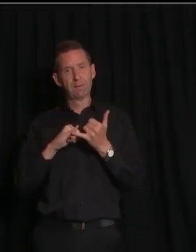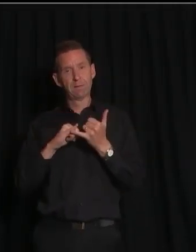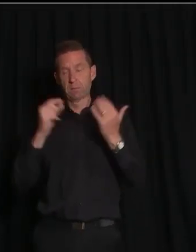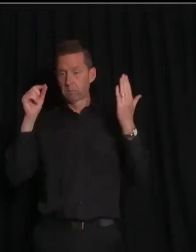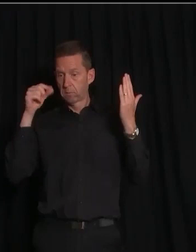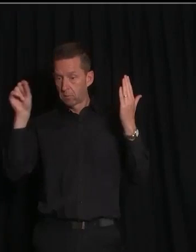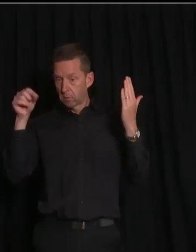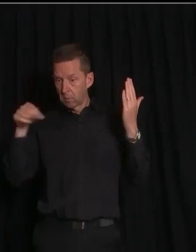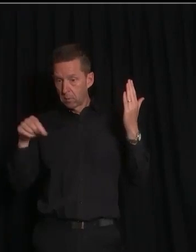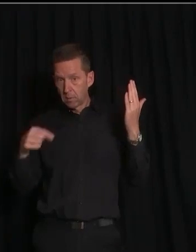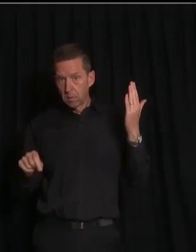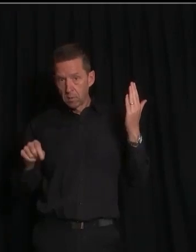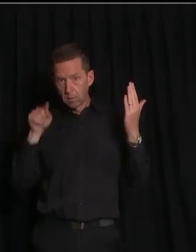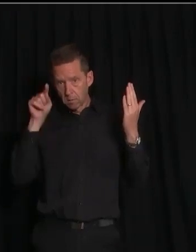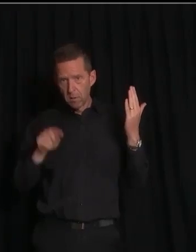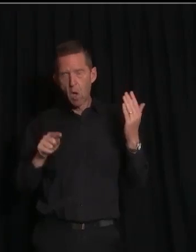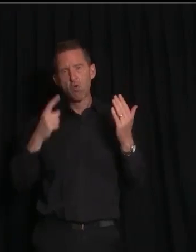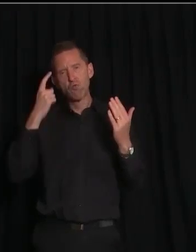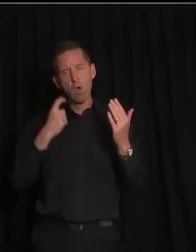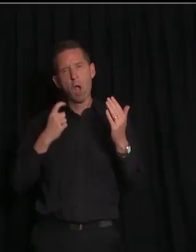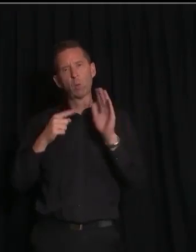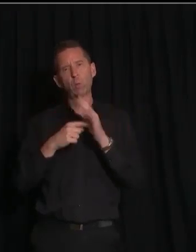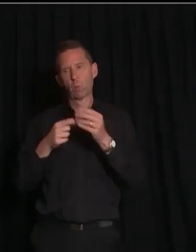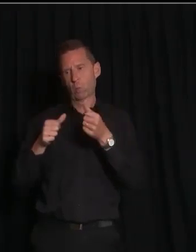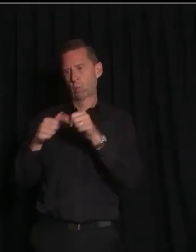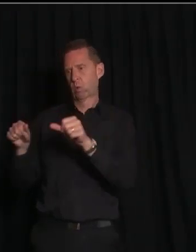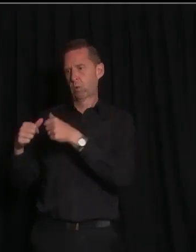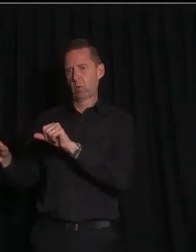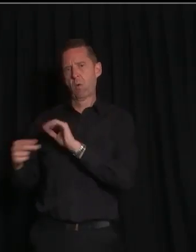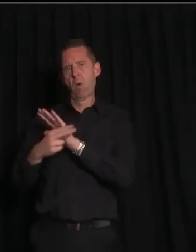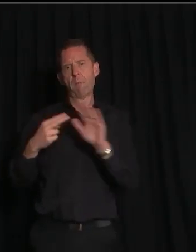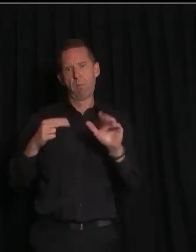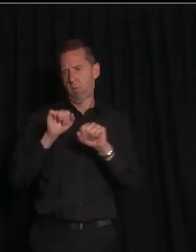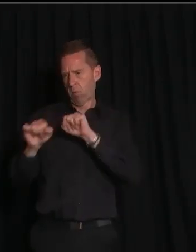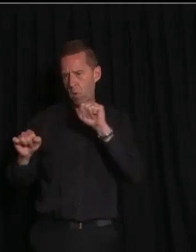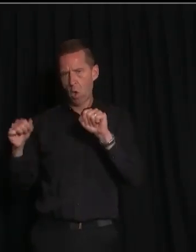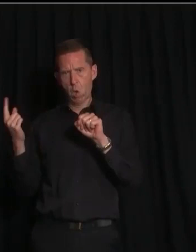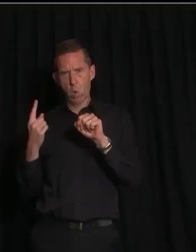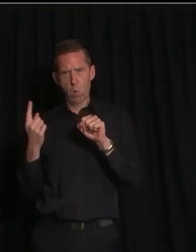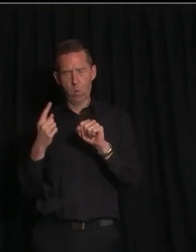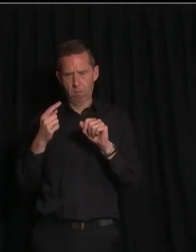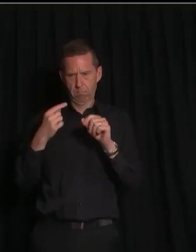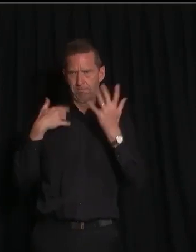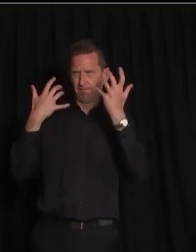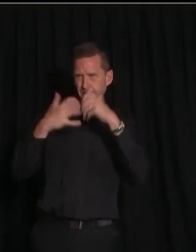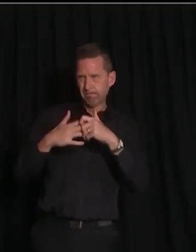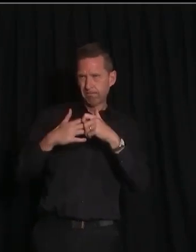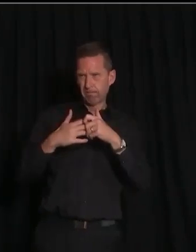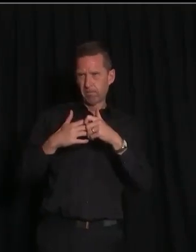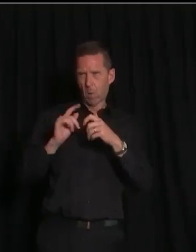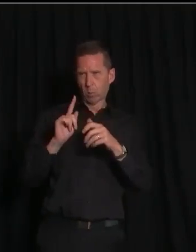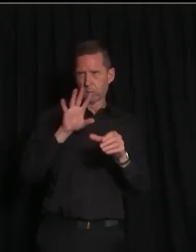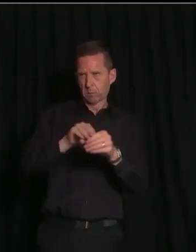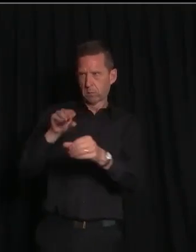work to categorize our life, but boxes do not